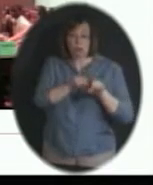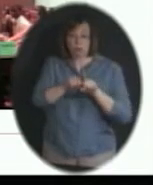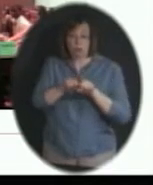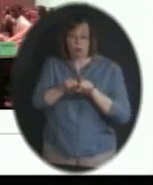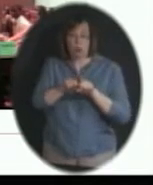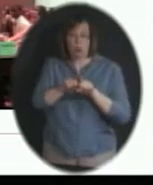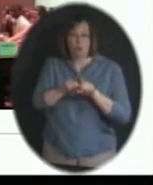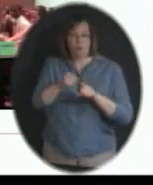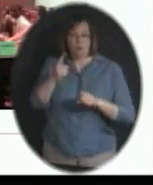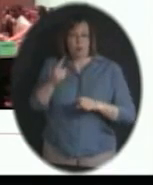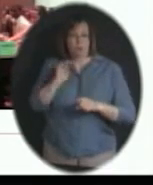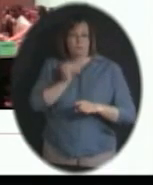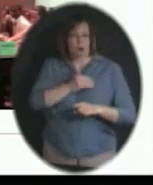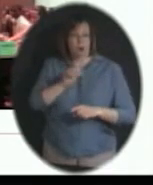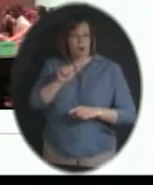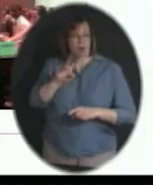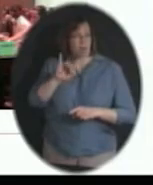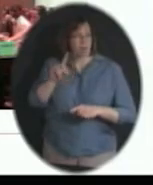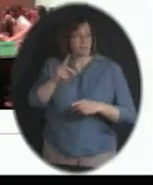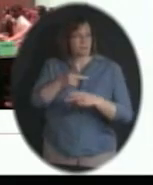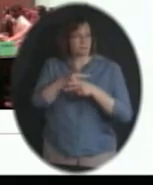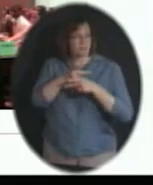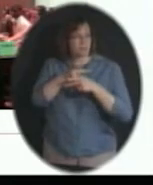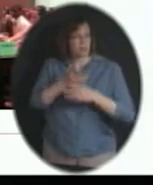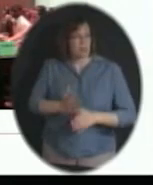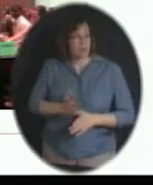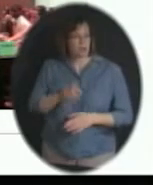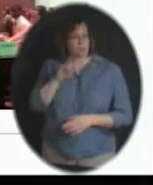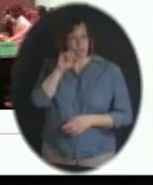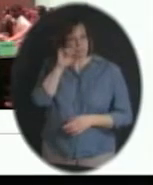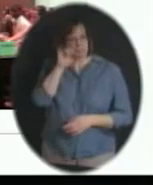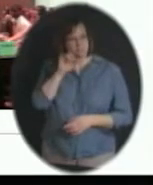from one of our Avid facilitators.